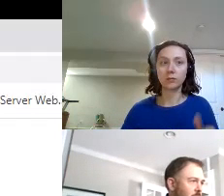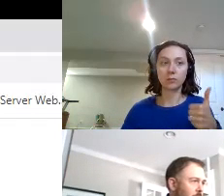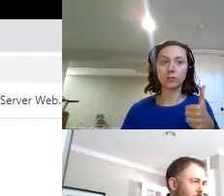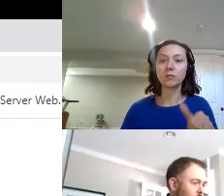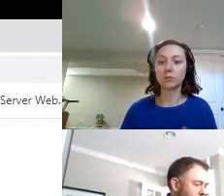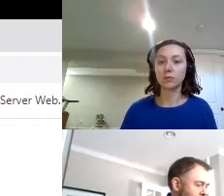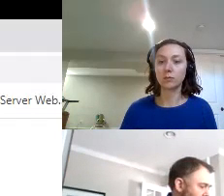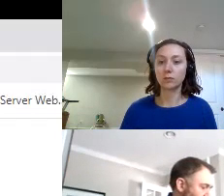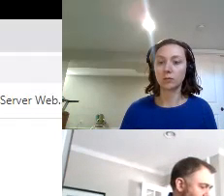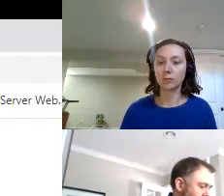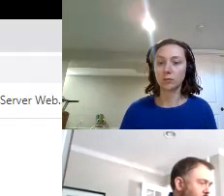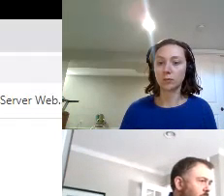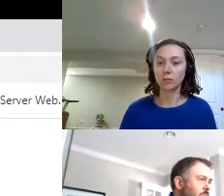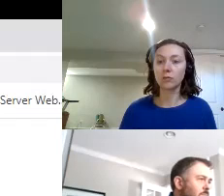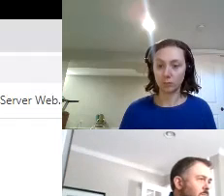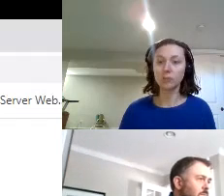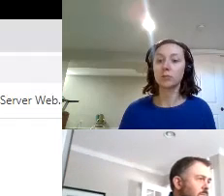Still seeing all right?